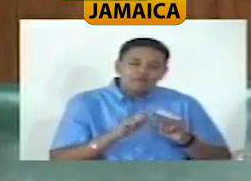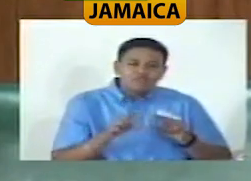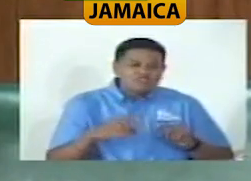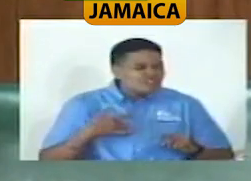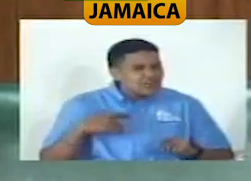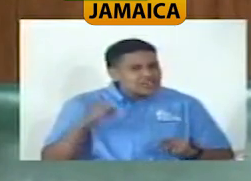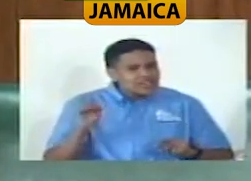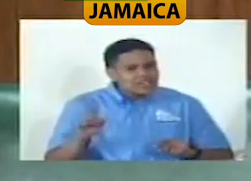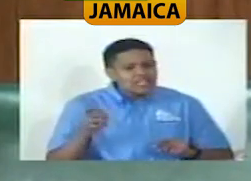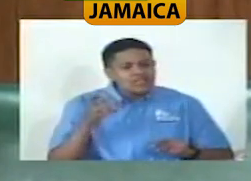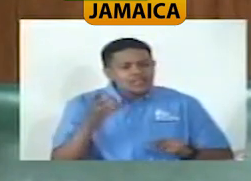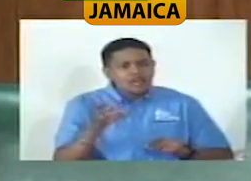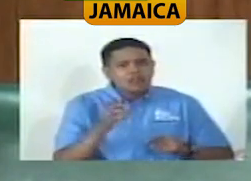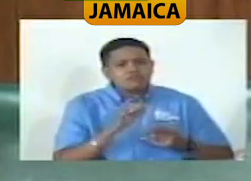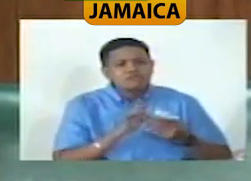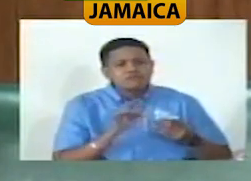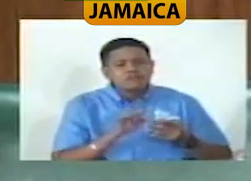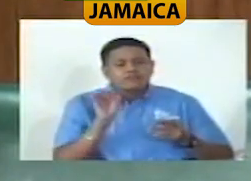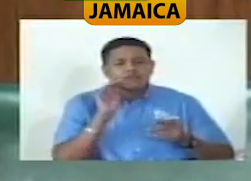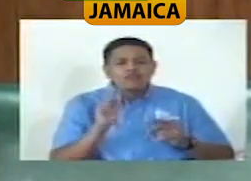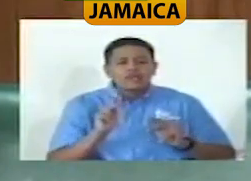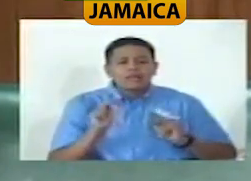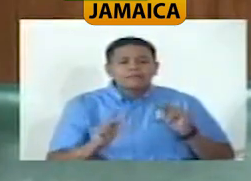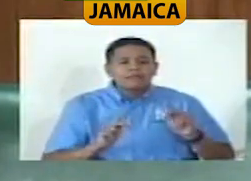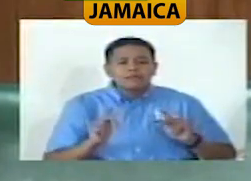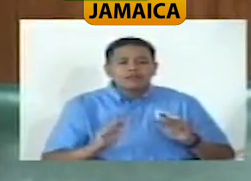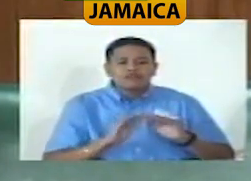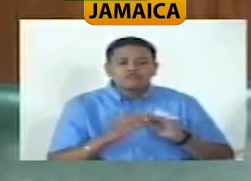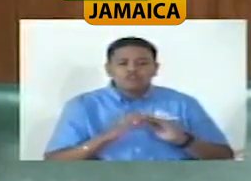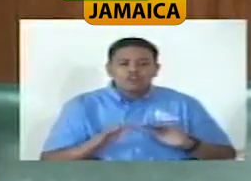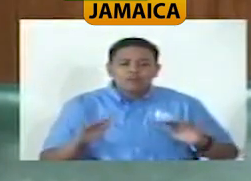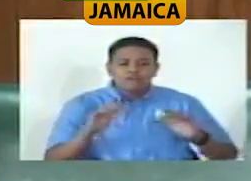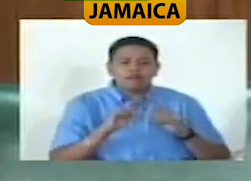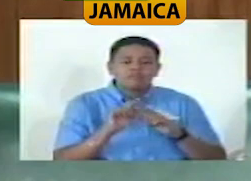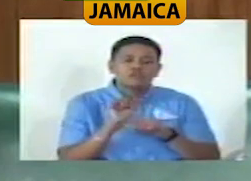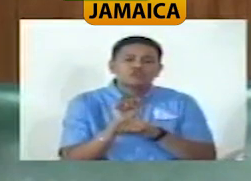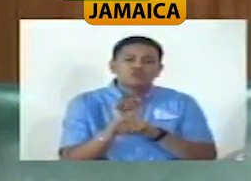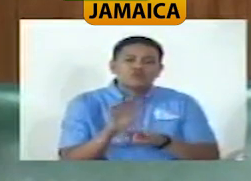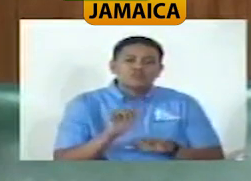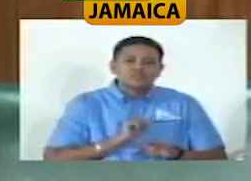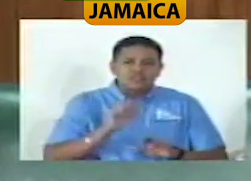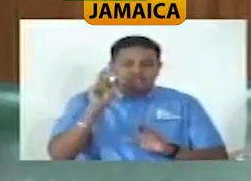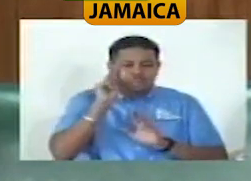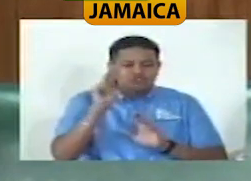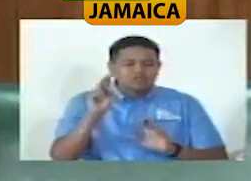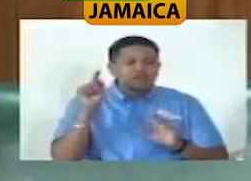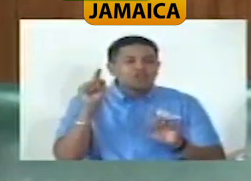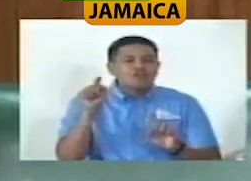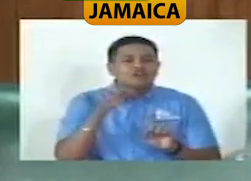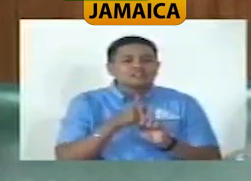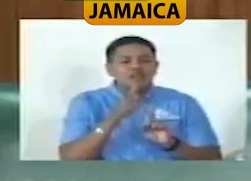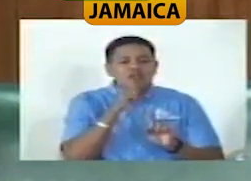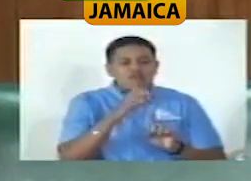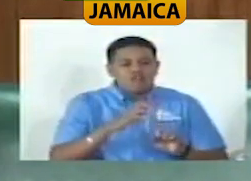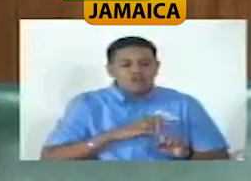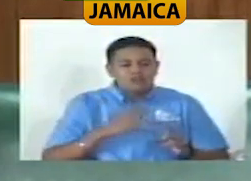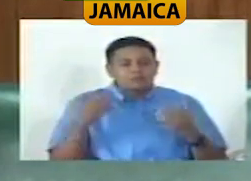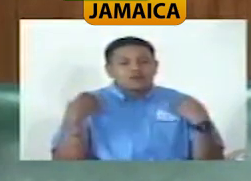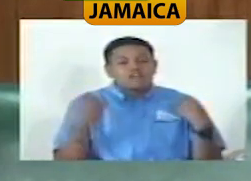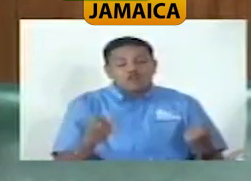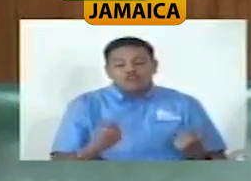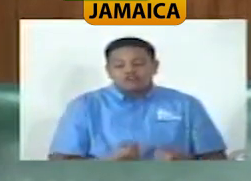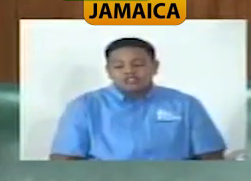she needed to be there for the people of the country and the workers. And I respect her as a woman of